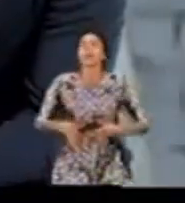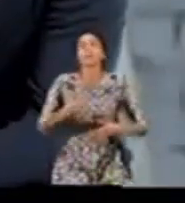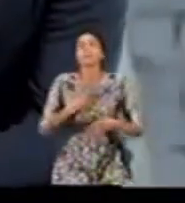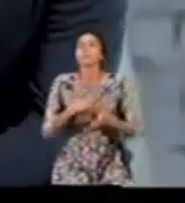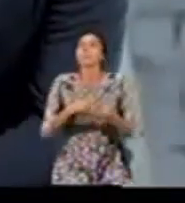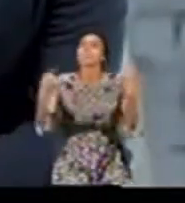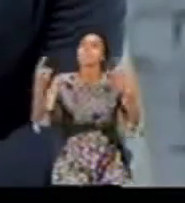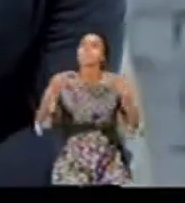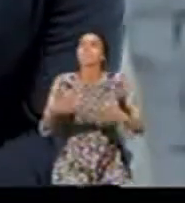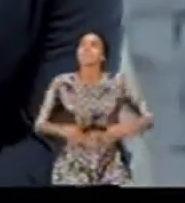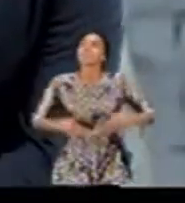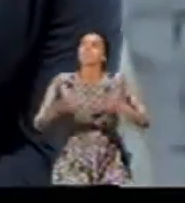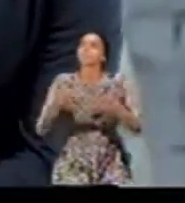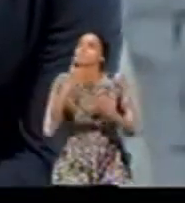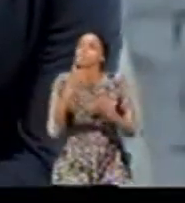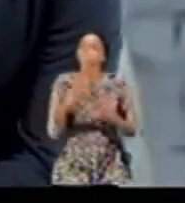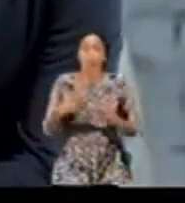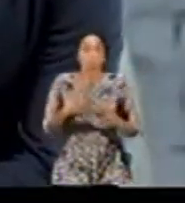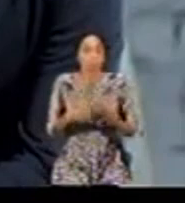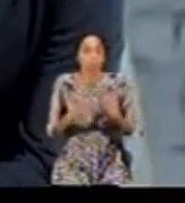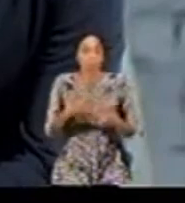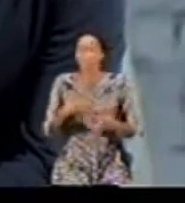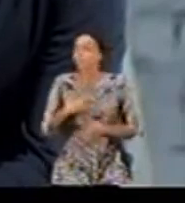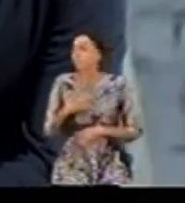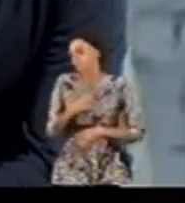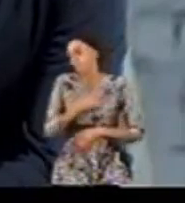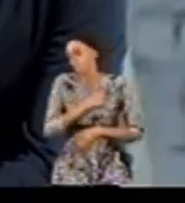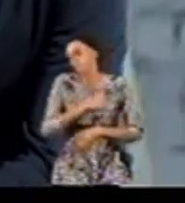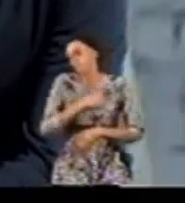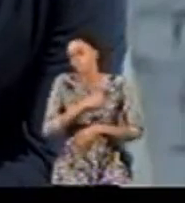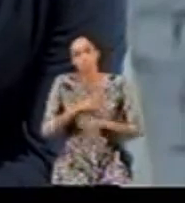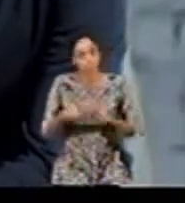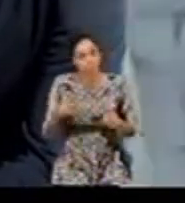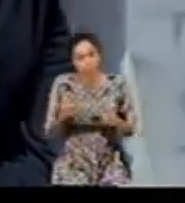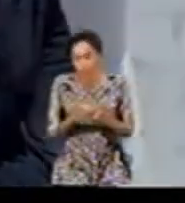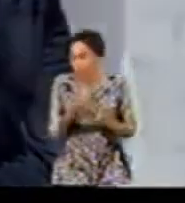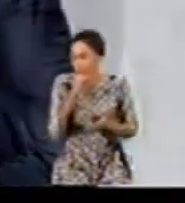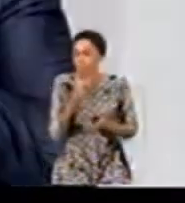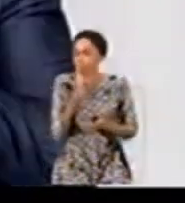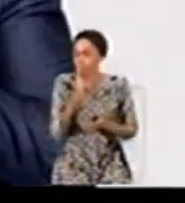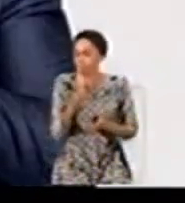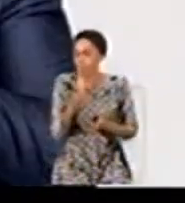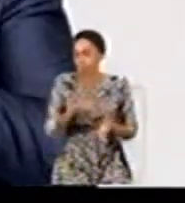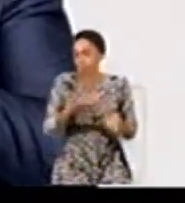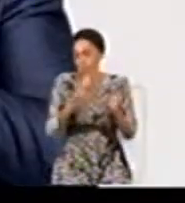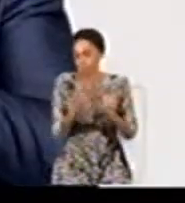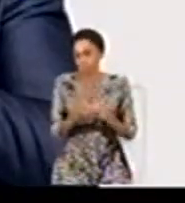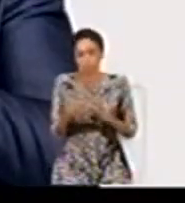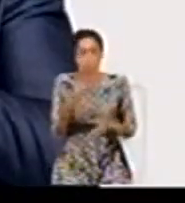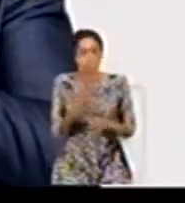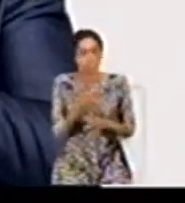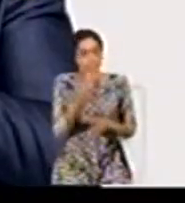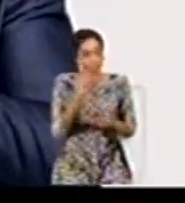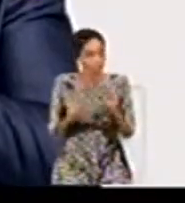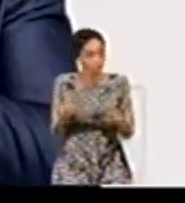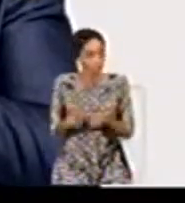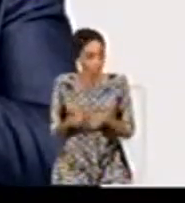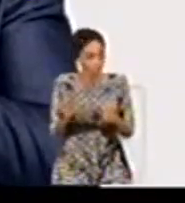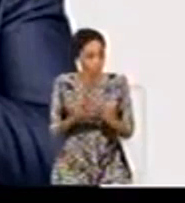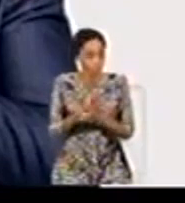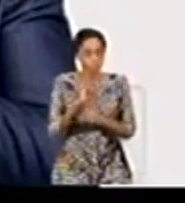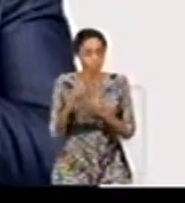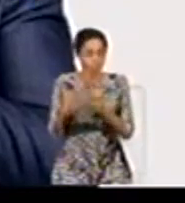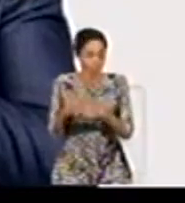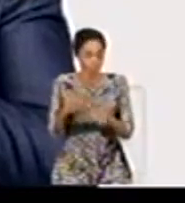Oh, they might even say we're sorry. But that's not real repentance. You see, there are people like that. They would